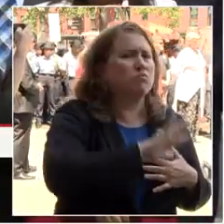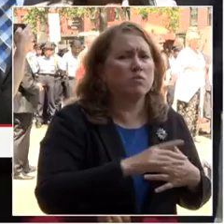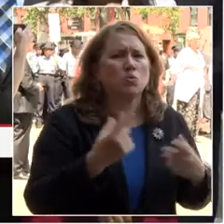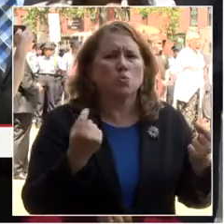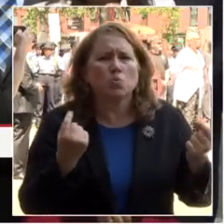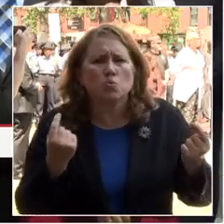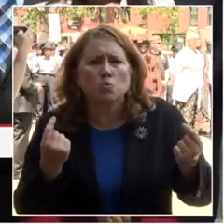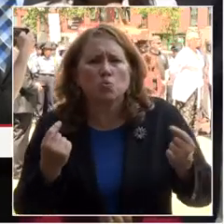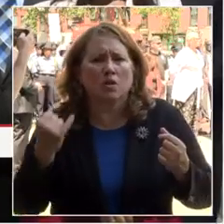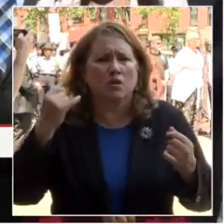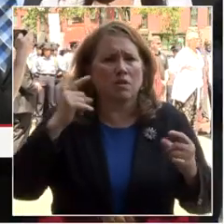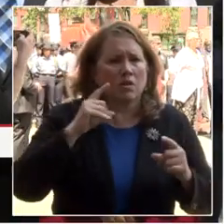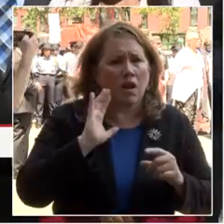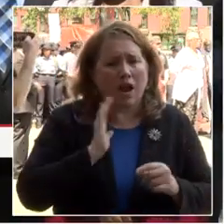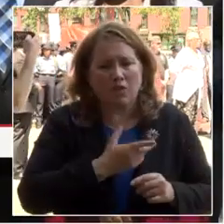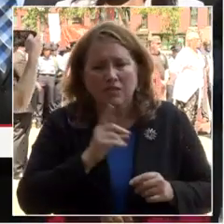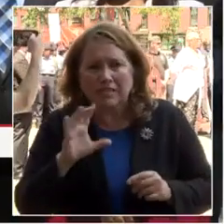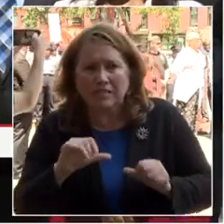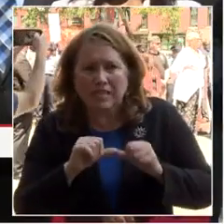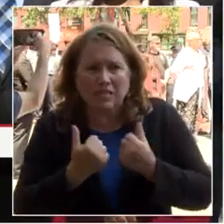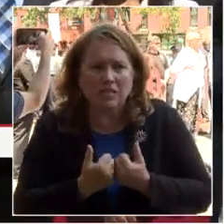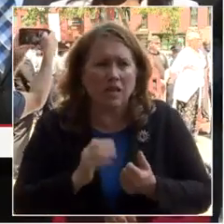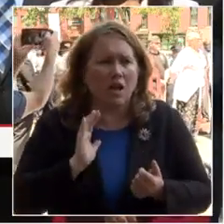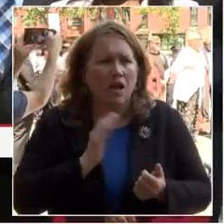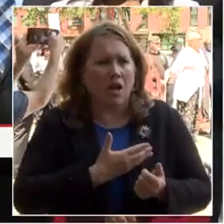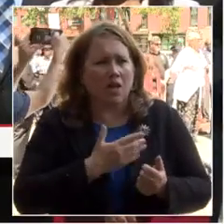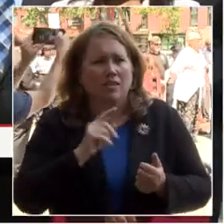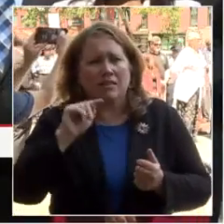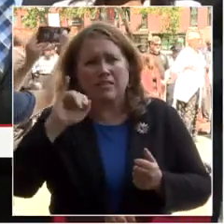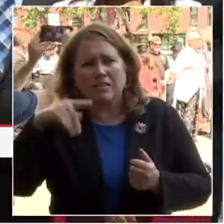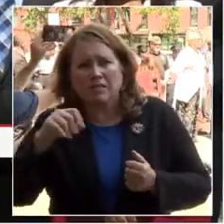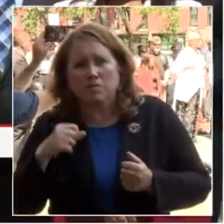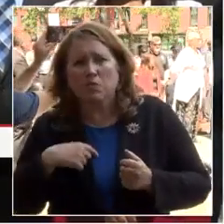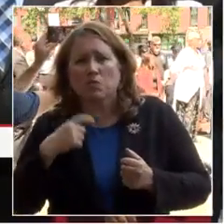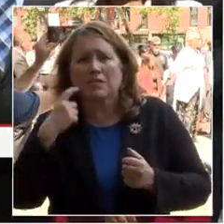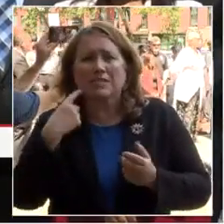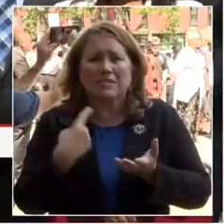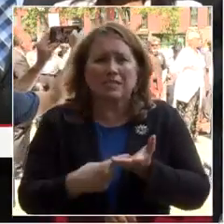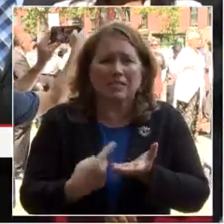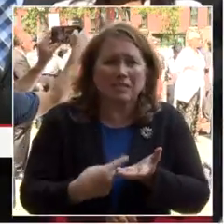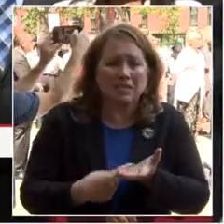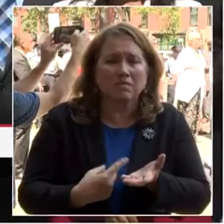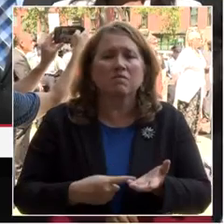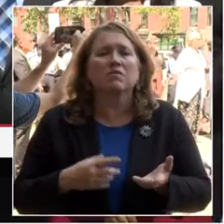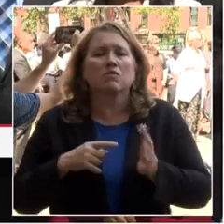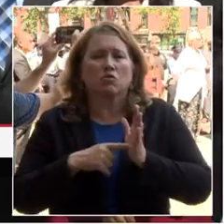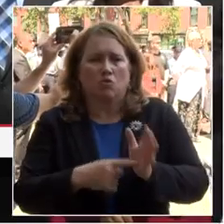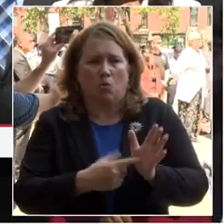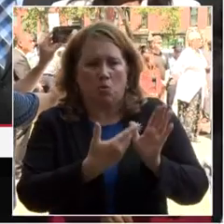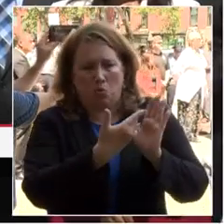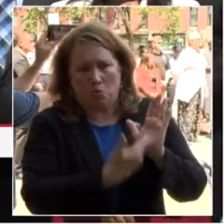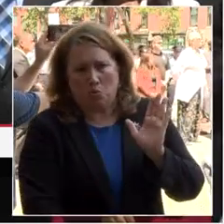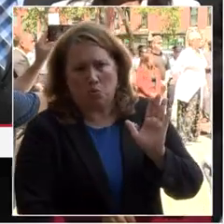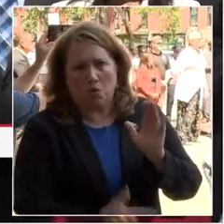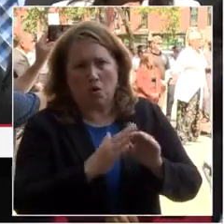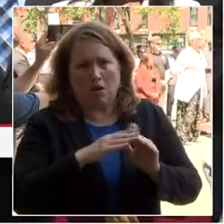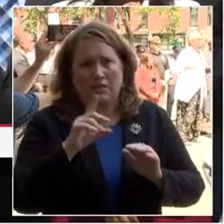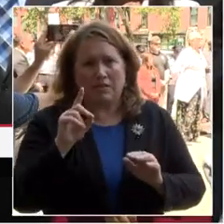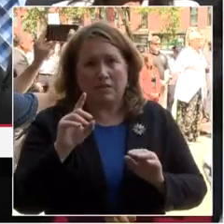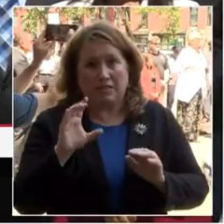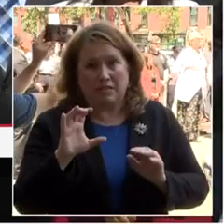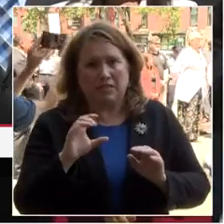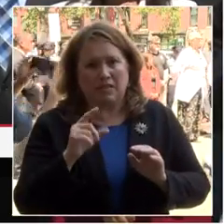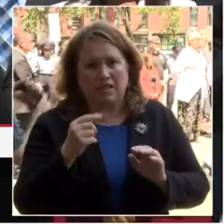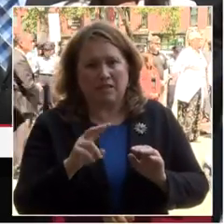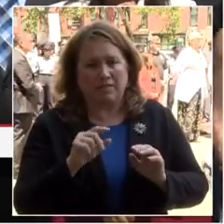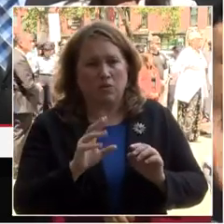heard will also be recounted there. And we will make sure you know where to go for street